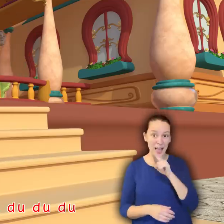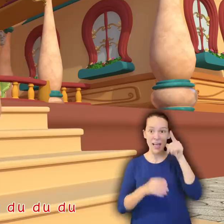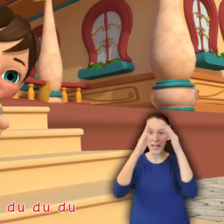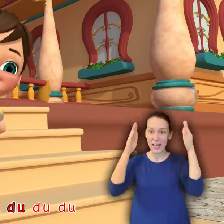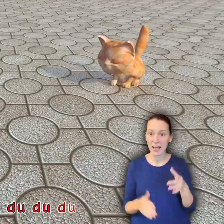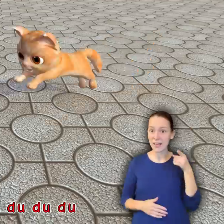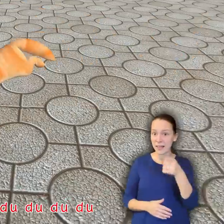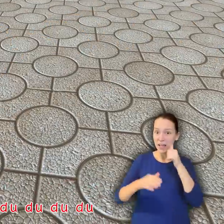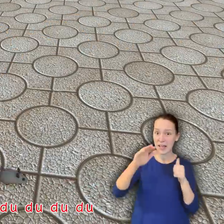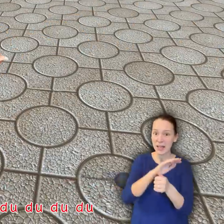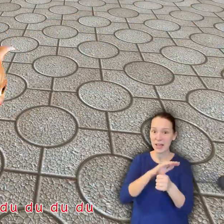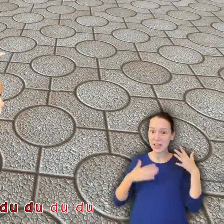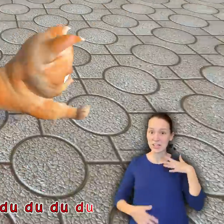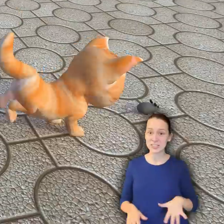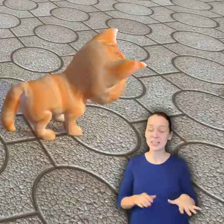in the house